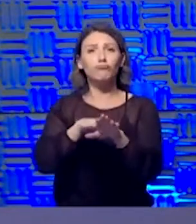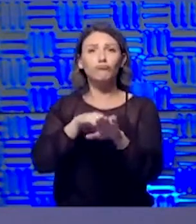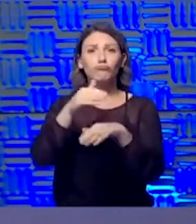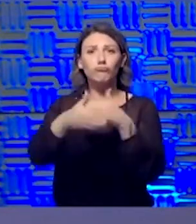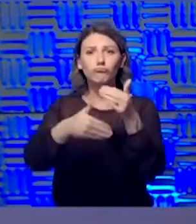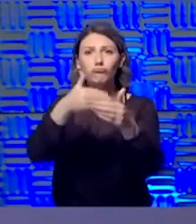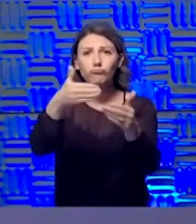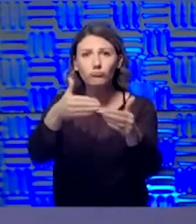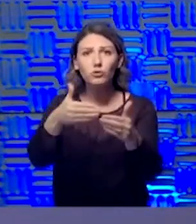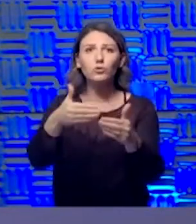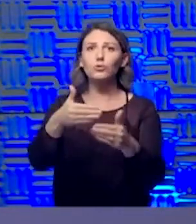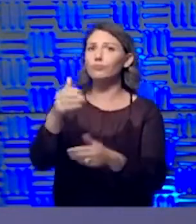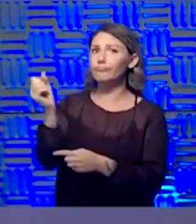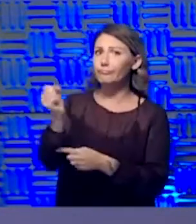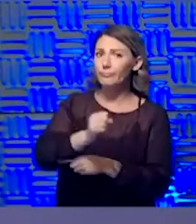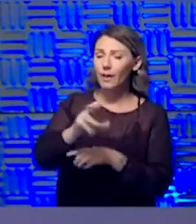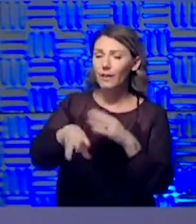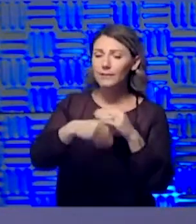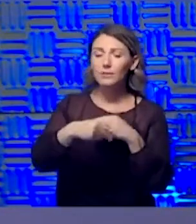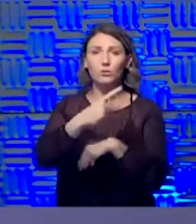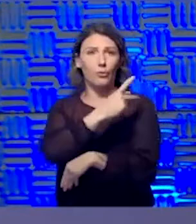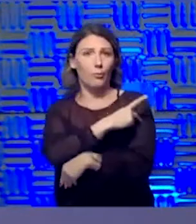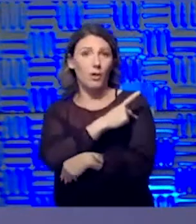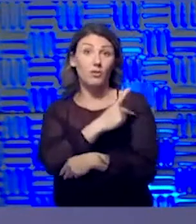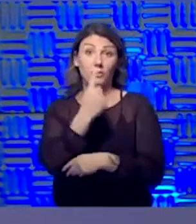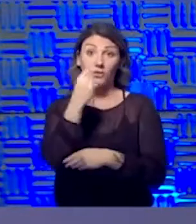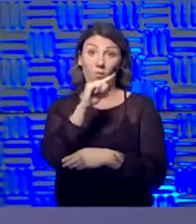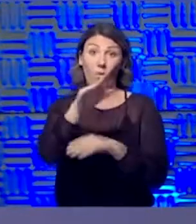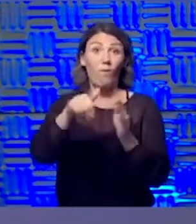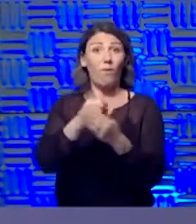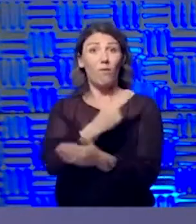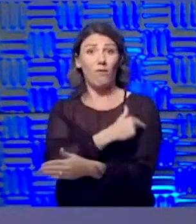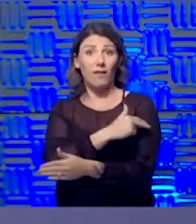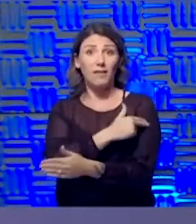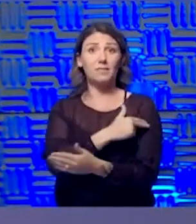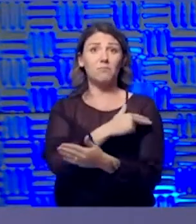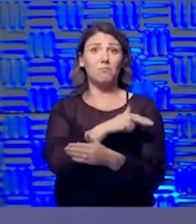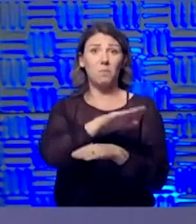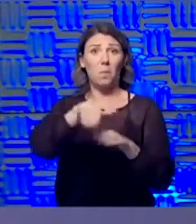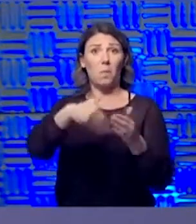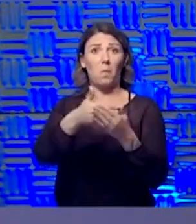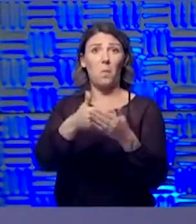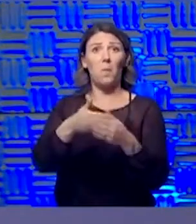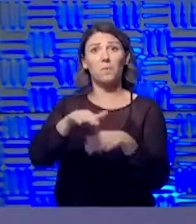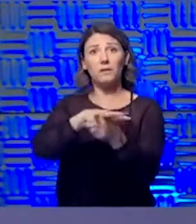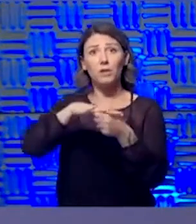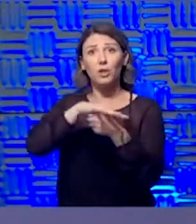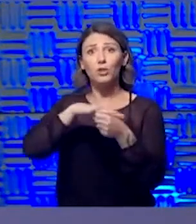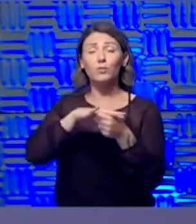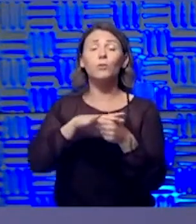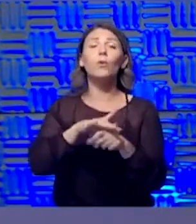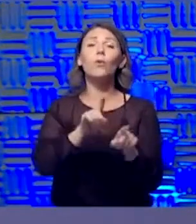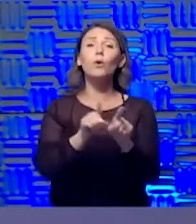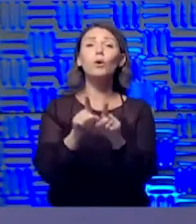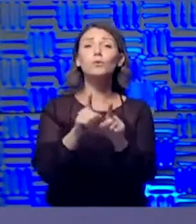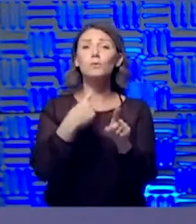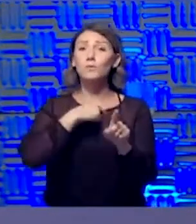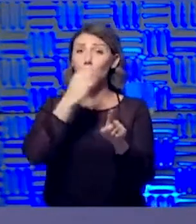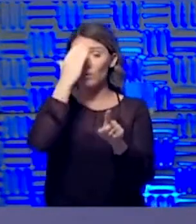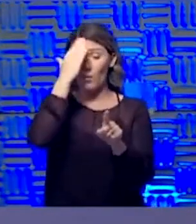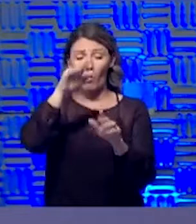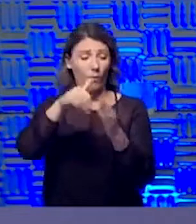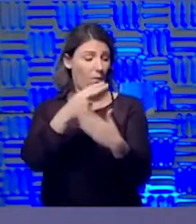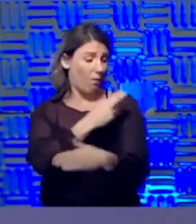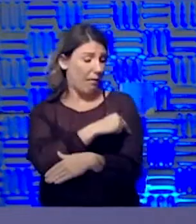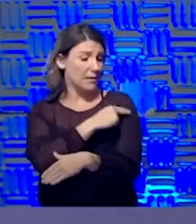bring additional patients back into every hospital across the area. We also know that every hospital in Kansas City right now is